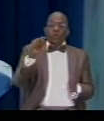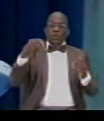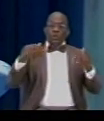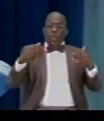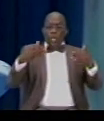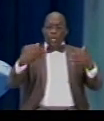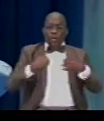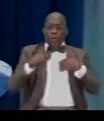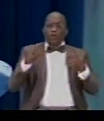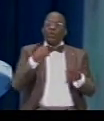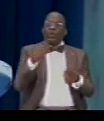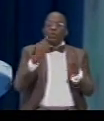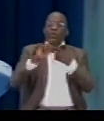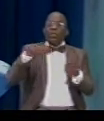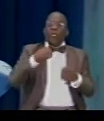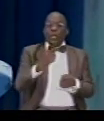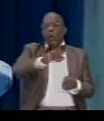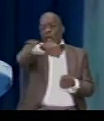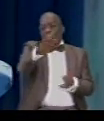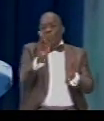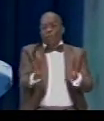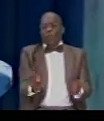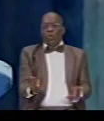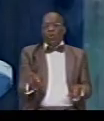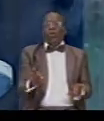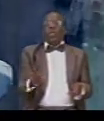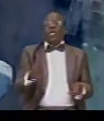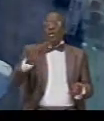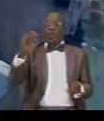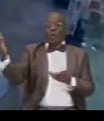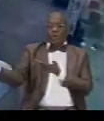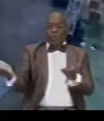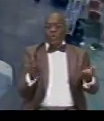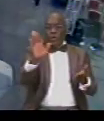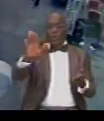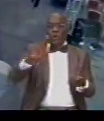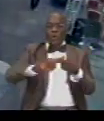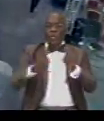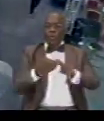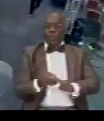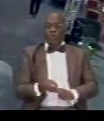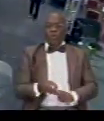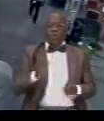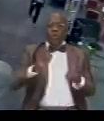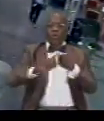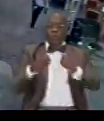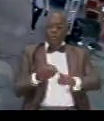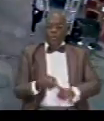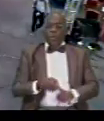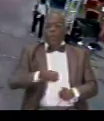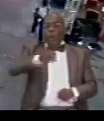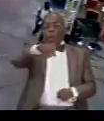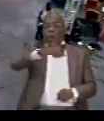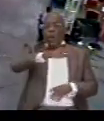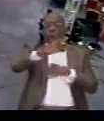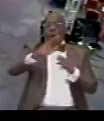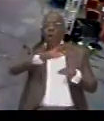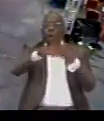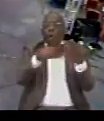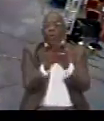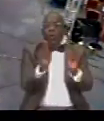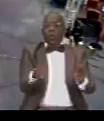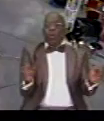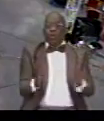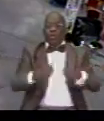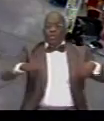people that we have started. Bring your neighbors and friends and all those that have challenges. This